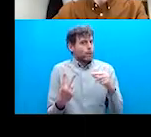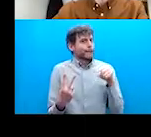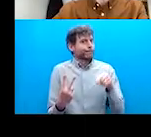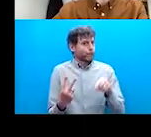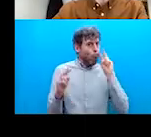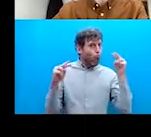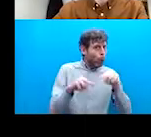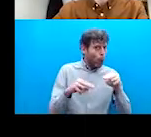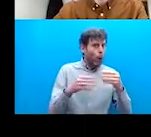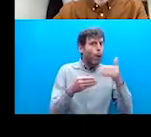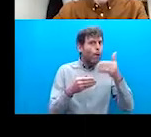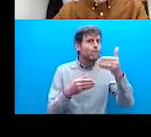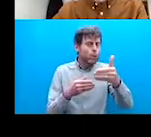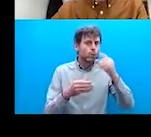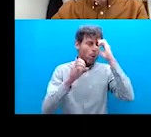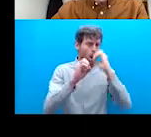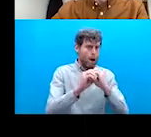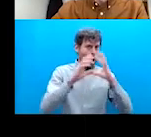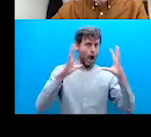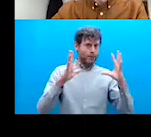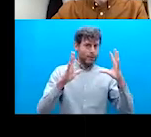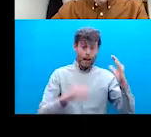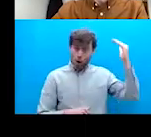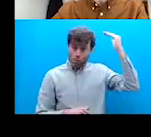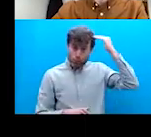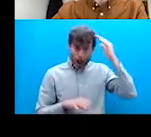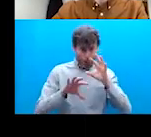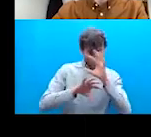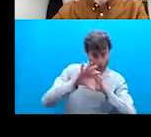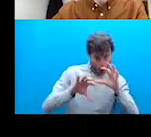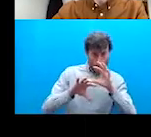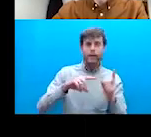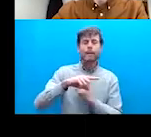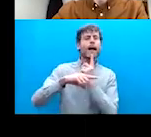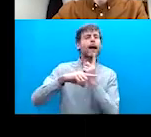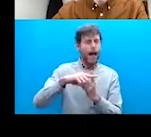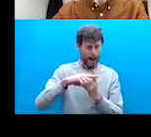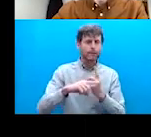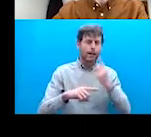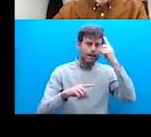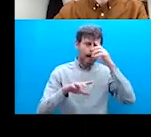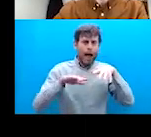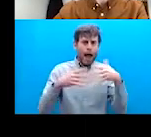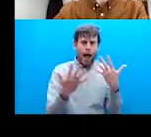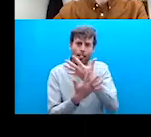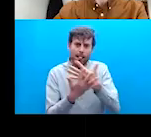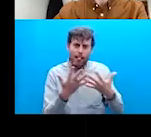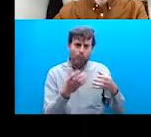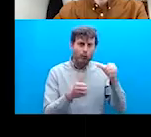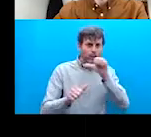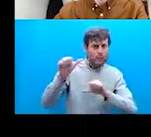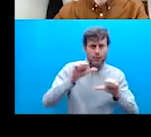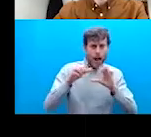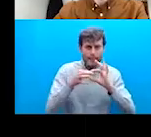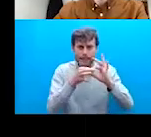in light of the complexity of the brain, but also to begin to reintegrate the language sciences.